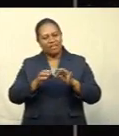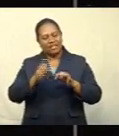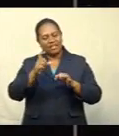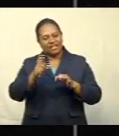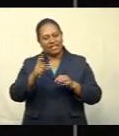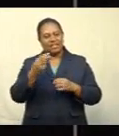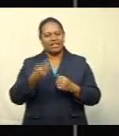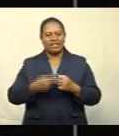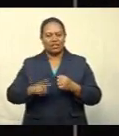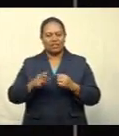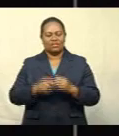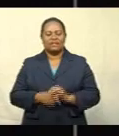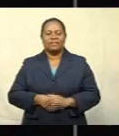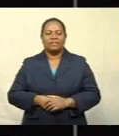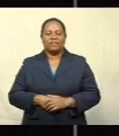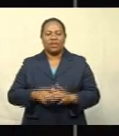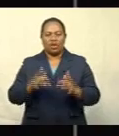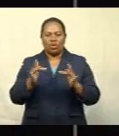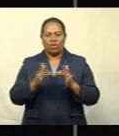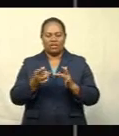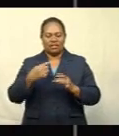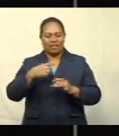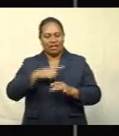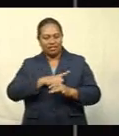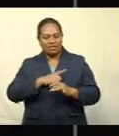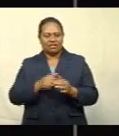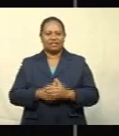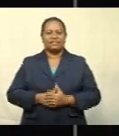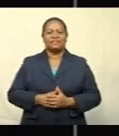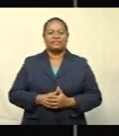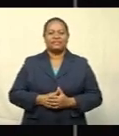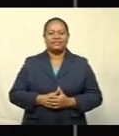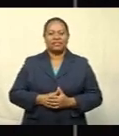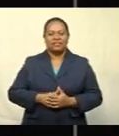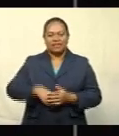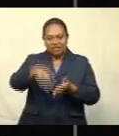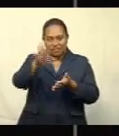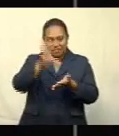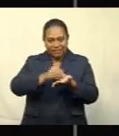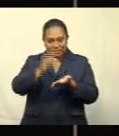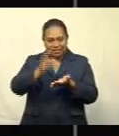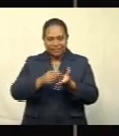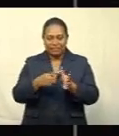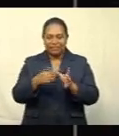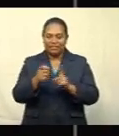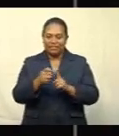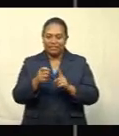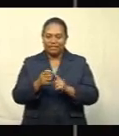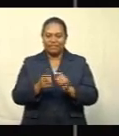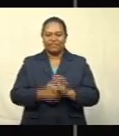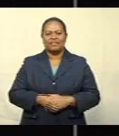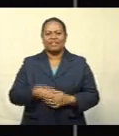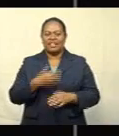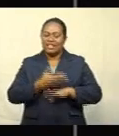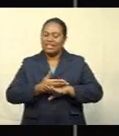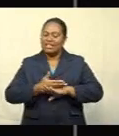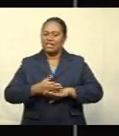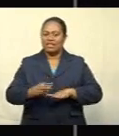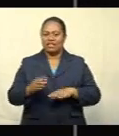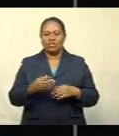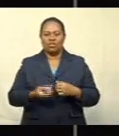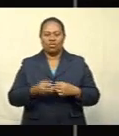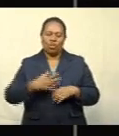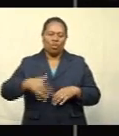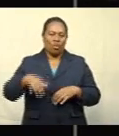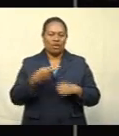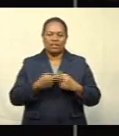fbcnews@fbc.com.fj or get in touch with us via social media. You can also download our app and keep updated with the very latest in news and sports,